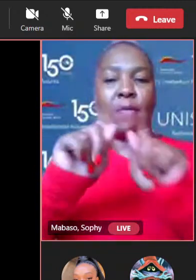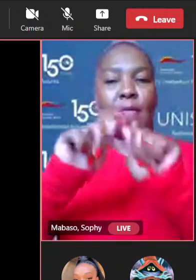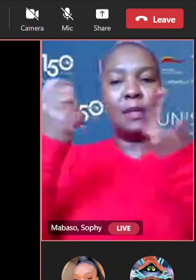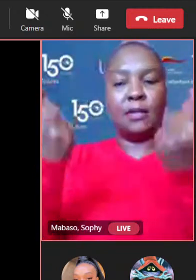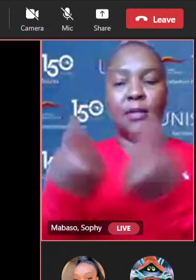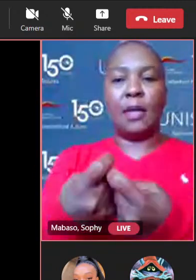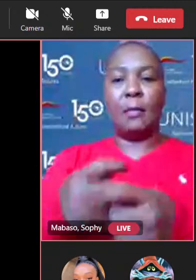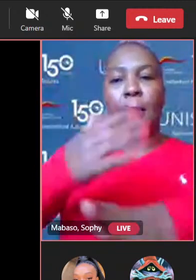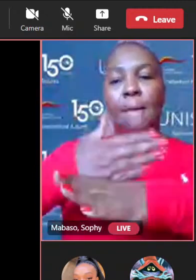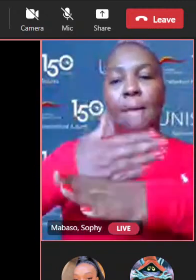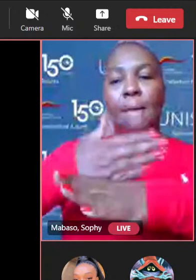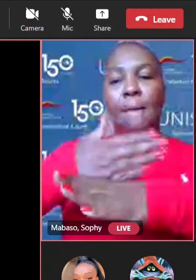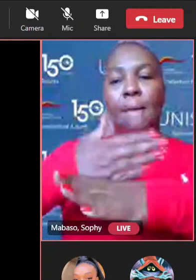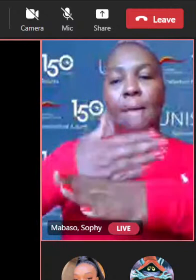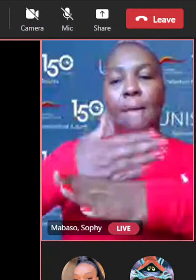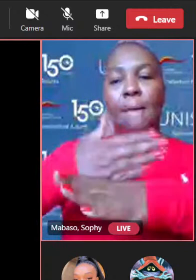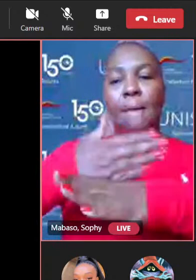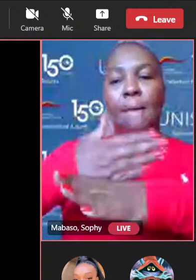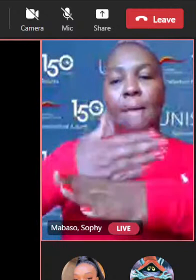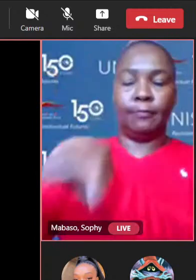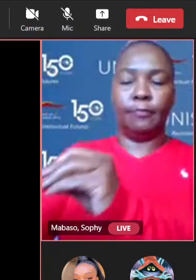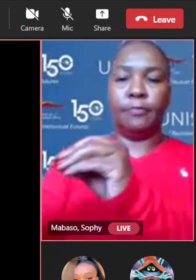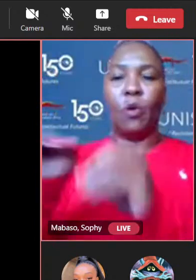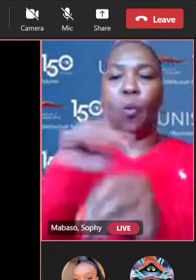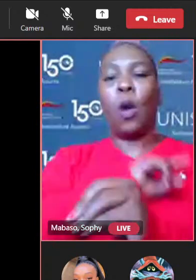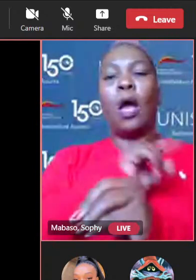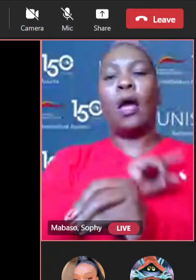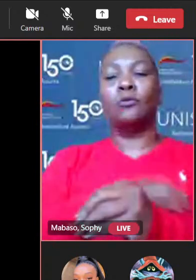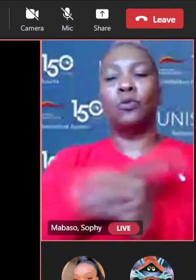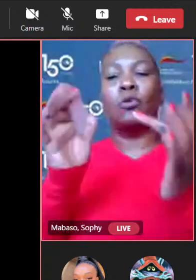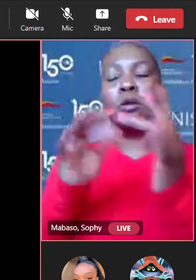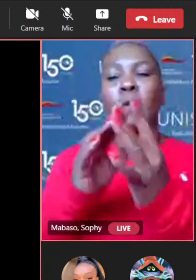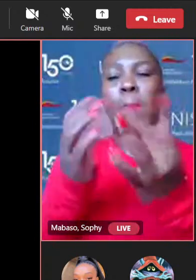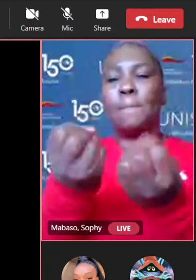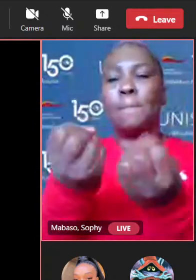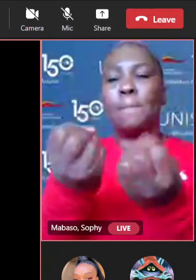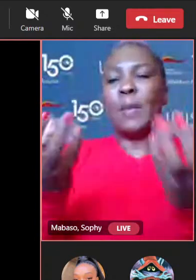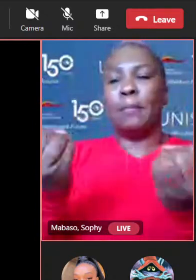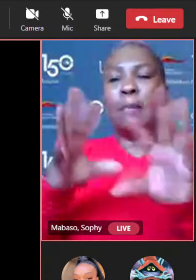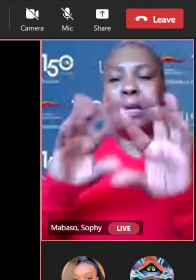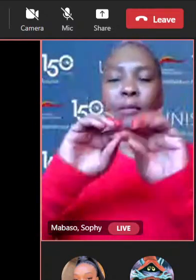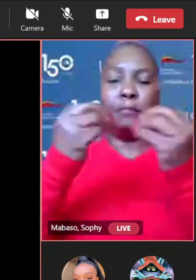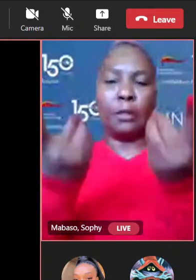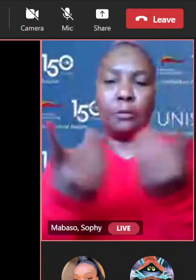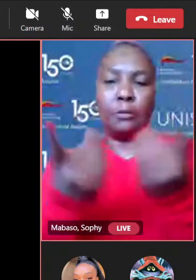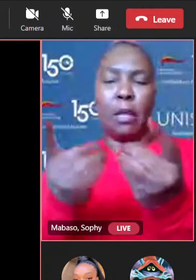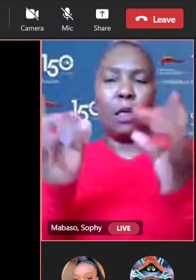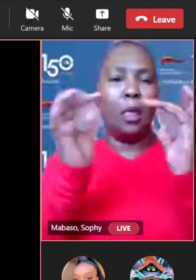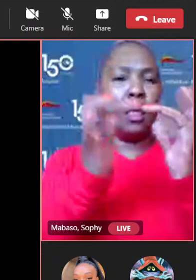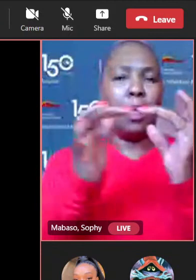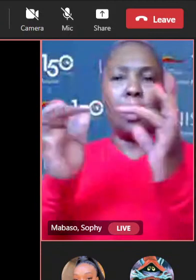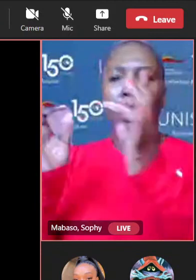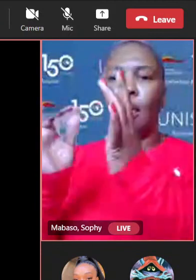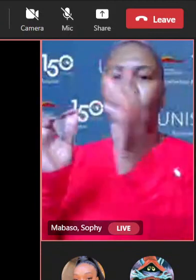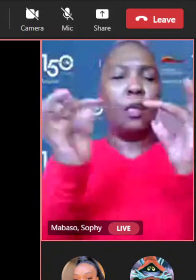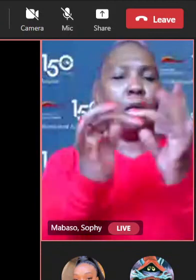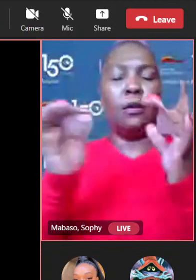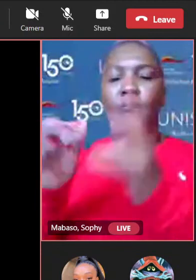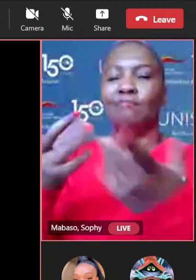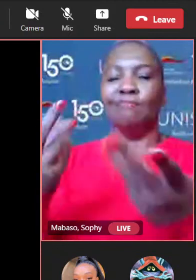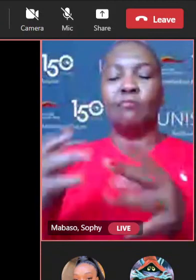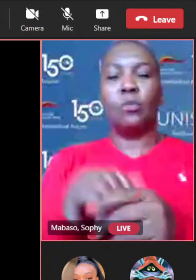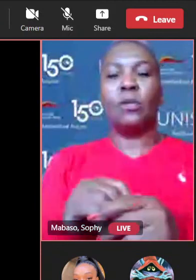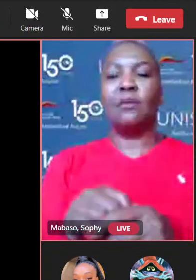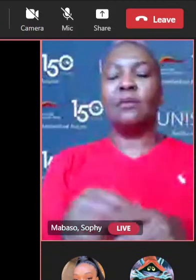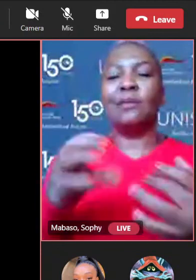with escalation so that you don't have to contact multiple departments. That team will deal with your escalation, track